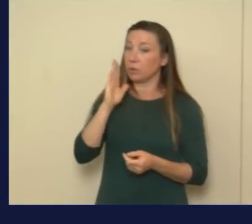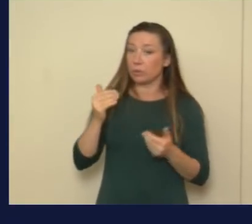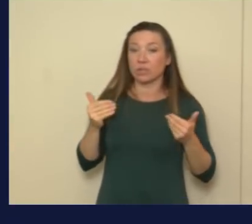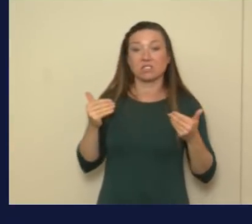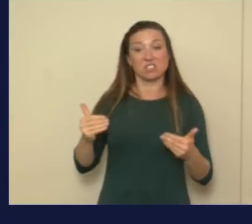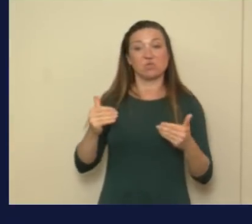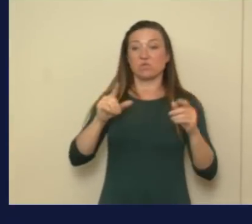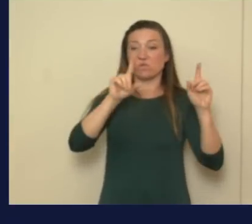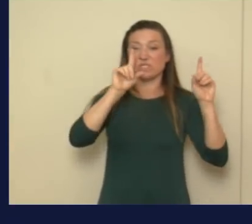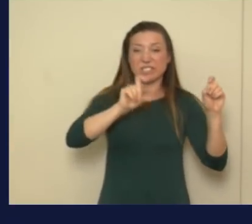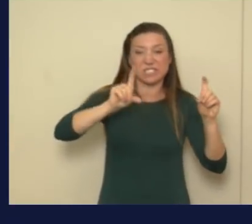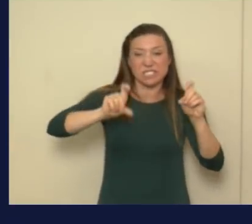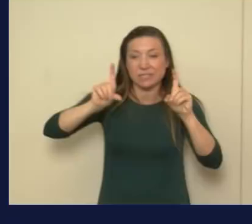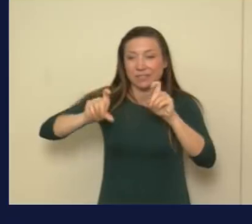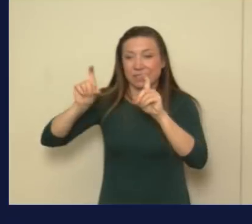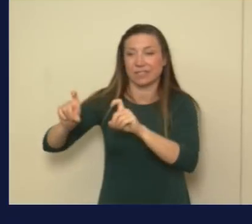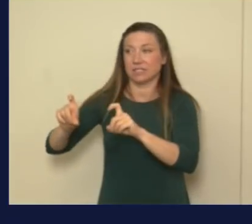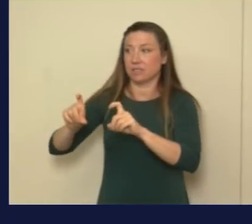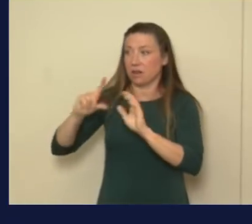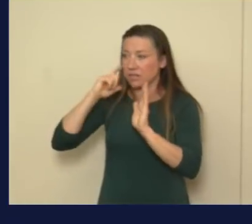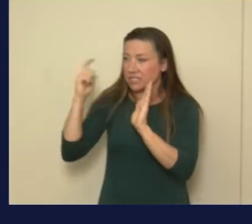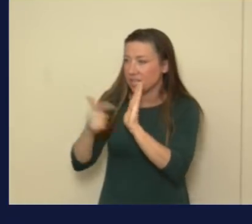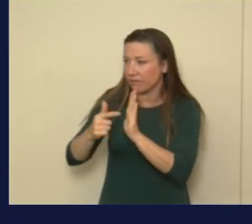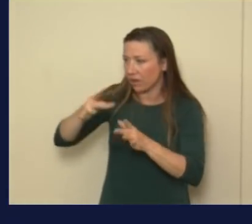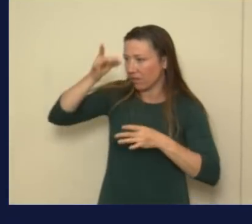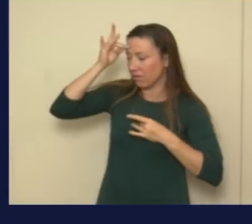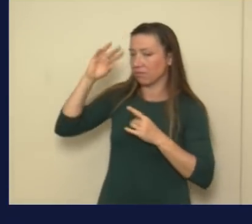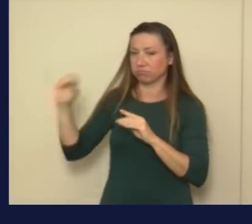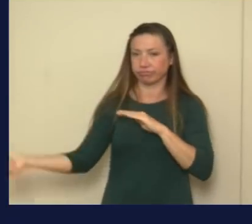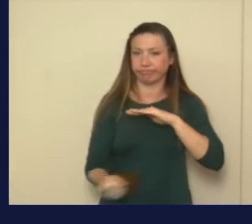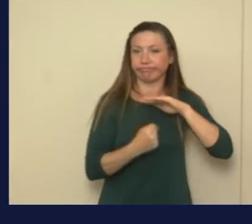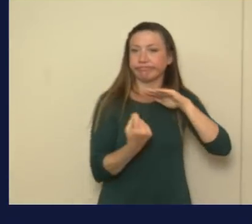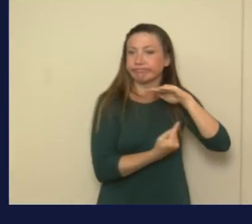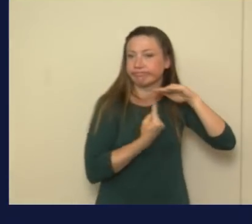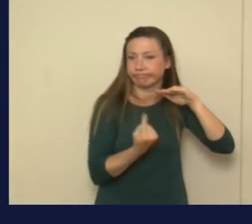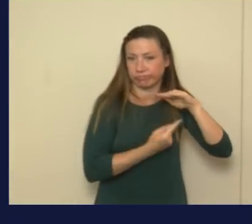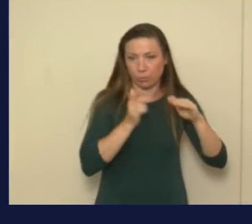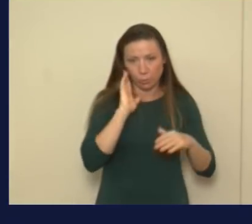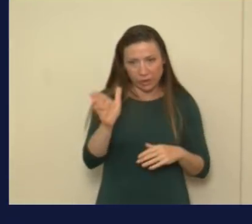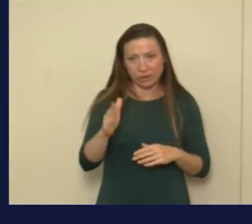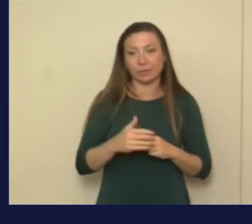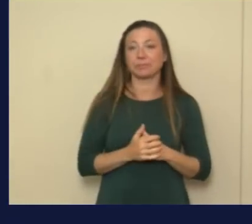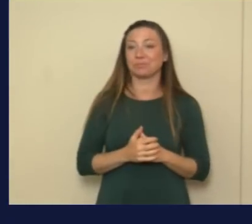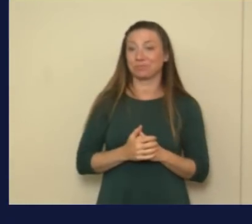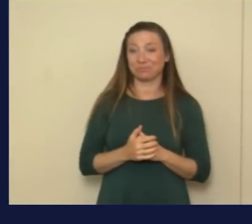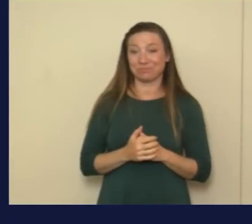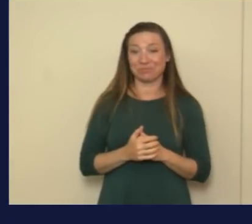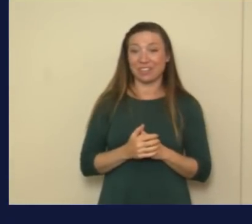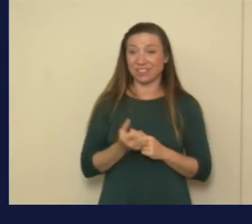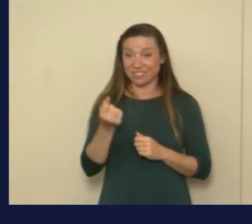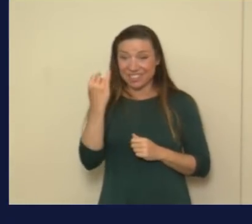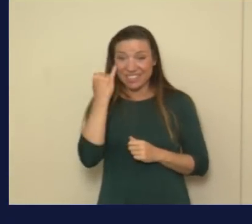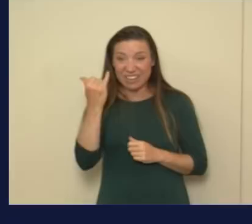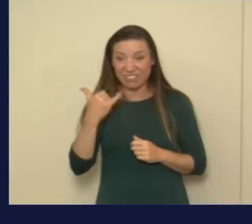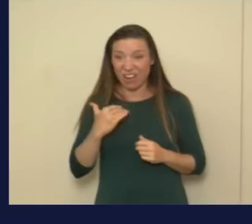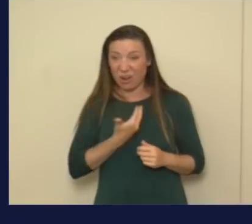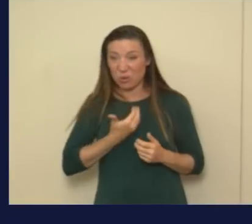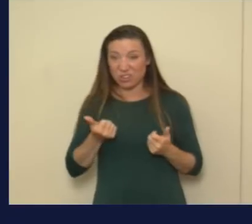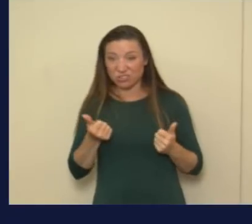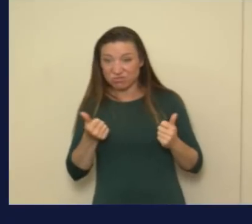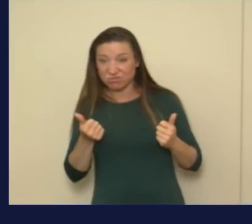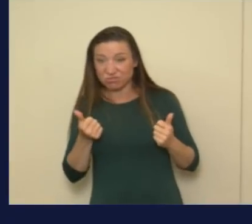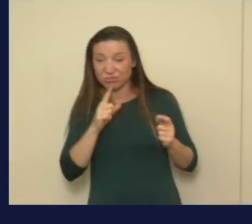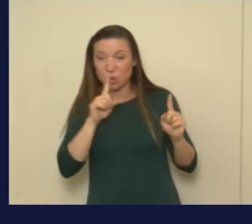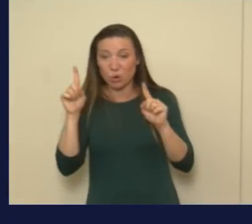isolate individuals. Again, if it doesn't do what I expect it to do, what we all hope it's going to do based on these